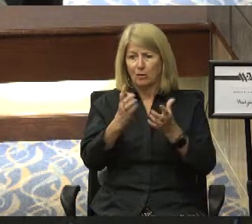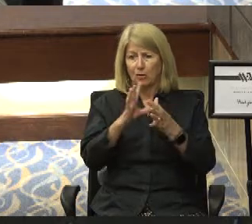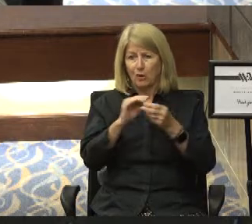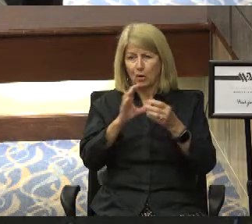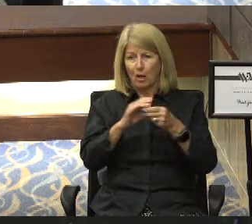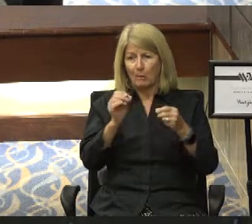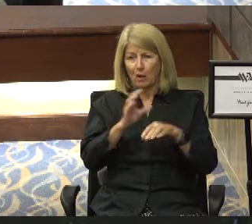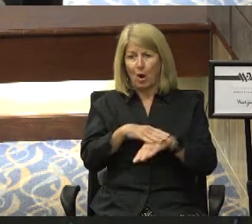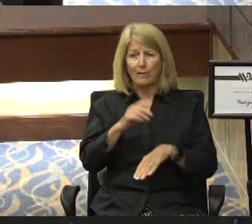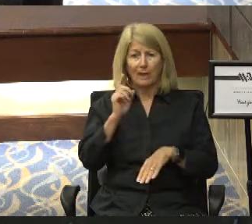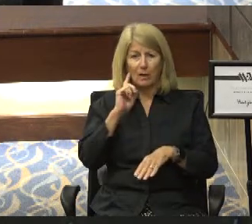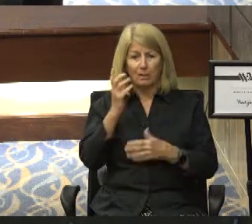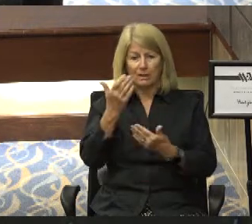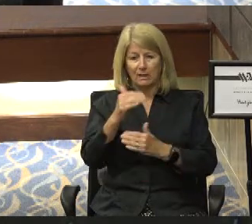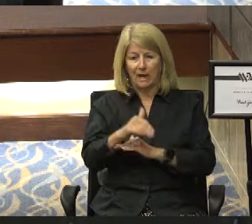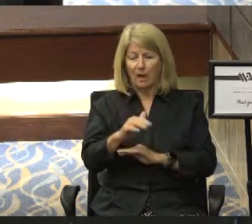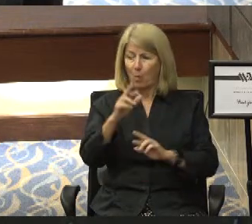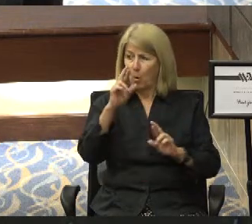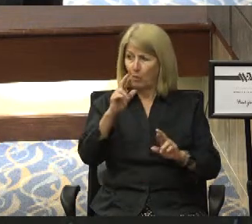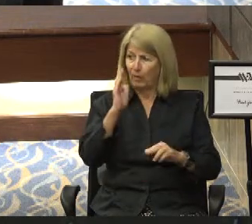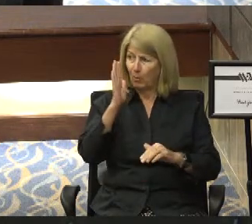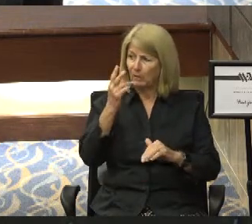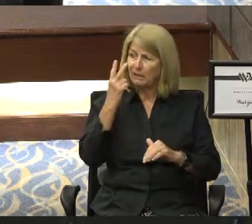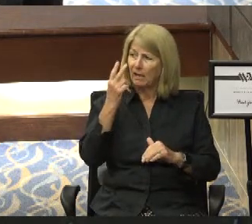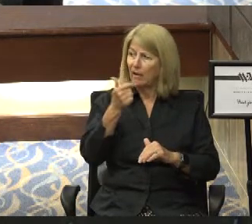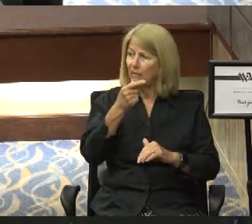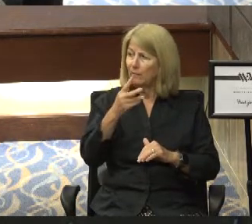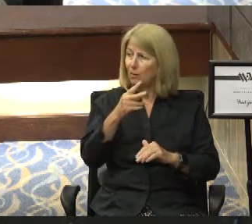hopefully we'll see a few of those folks here this evening.